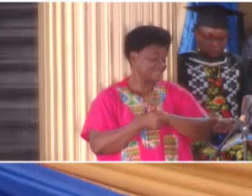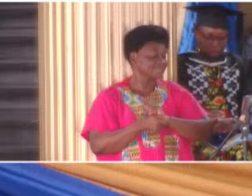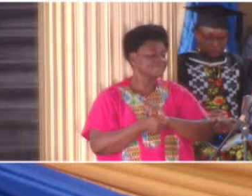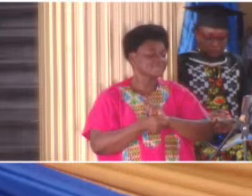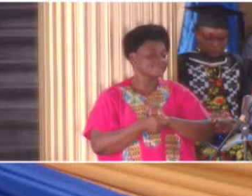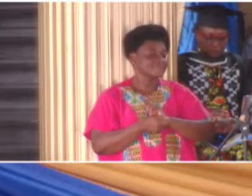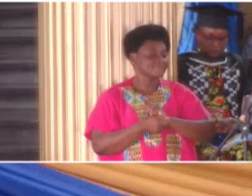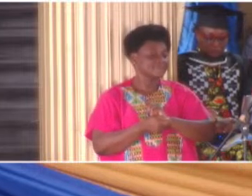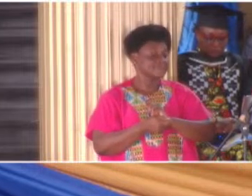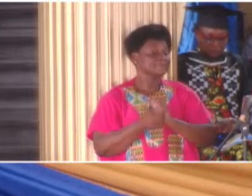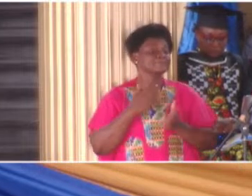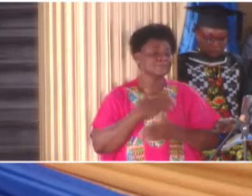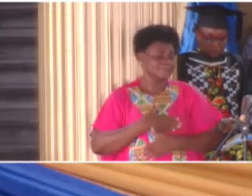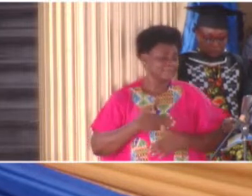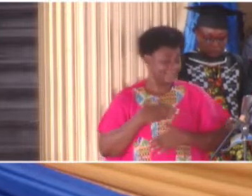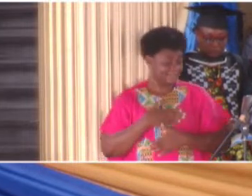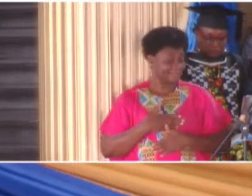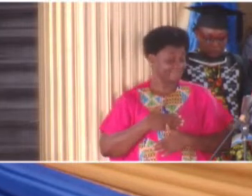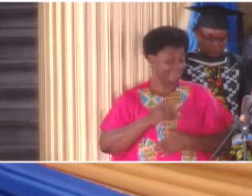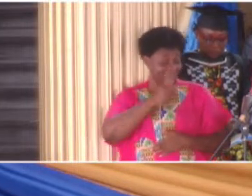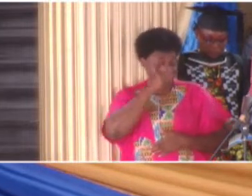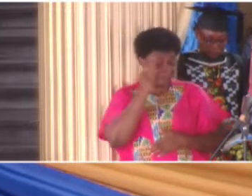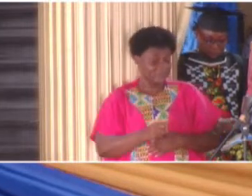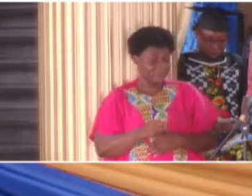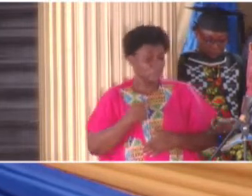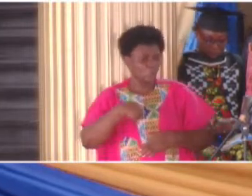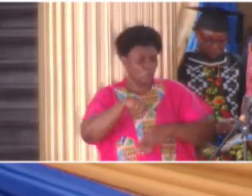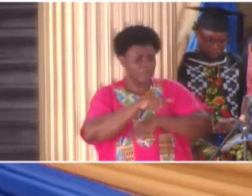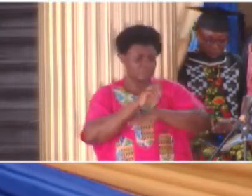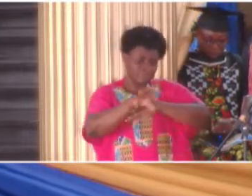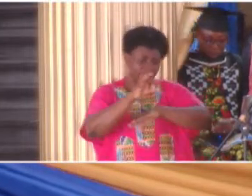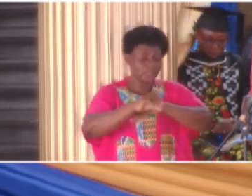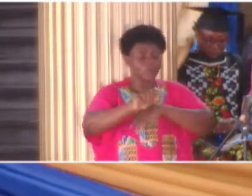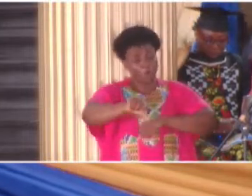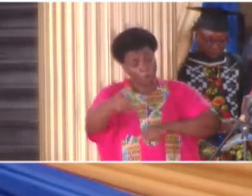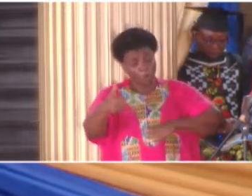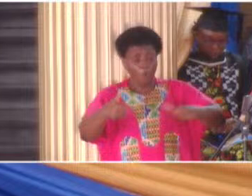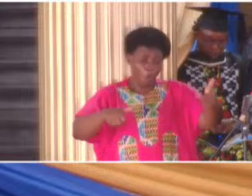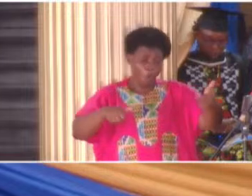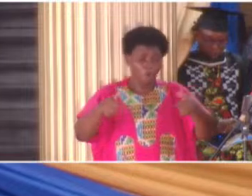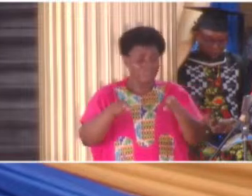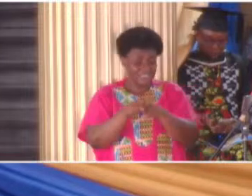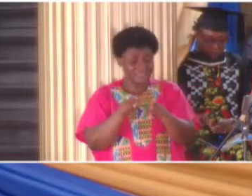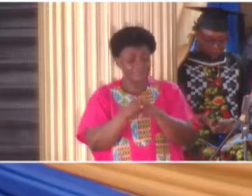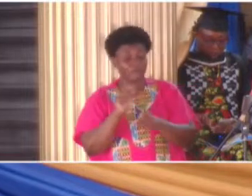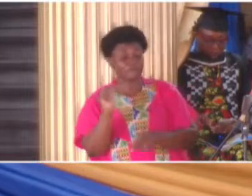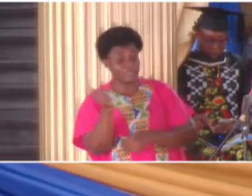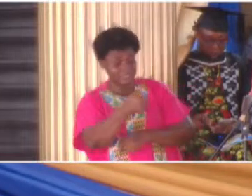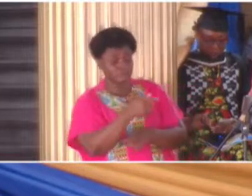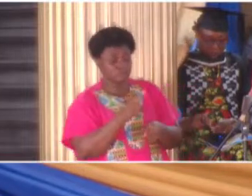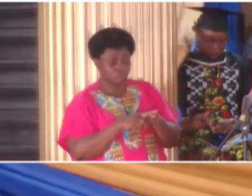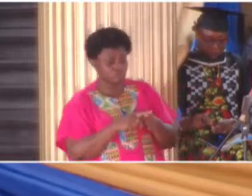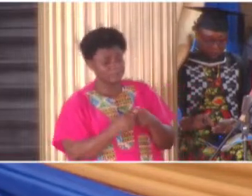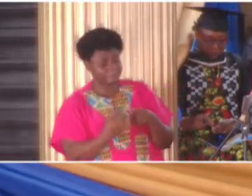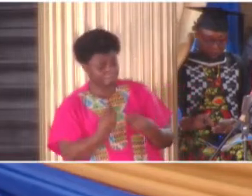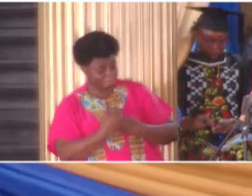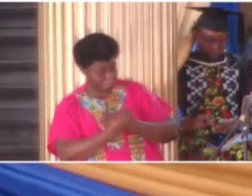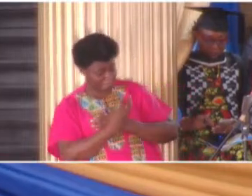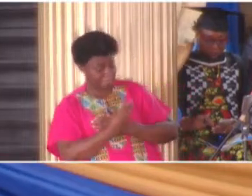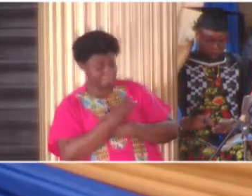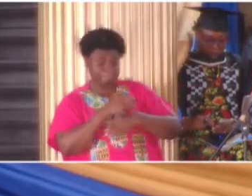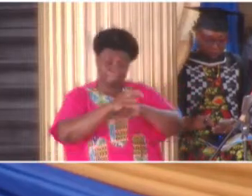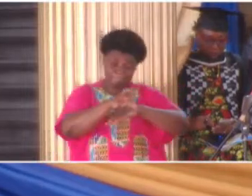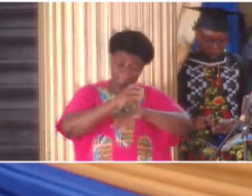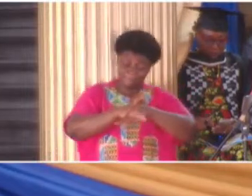so, please, let's make sure that we are mentoring others as we also offer ourselves to be mentored. In